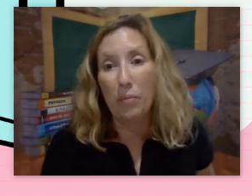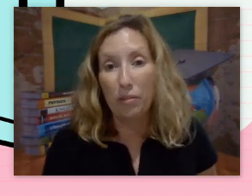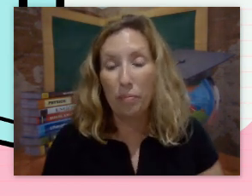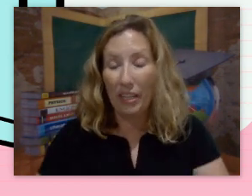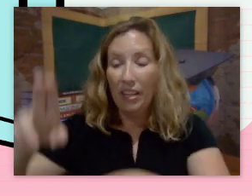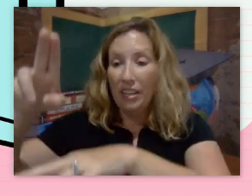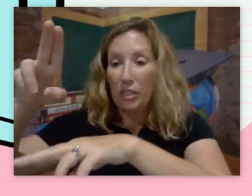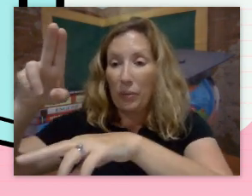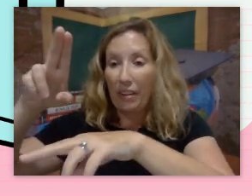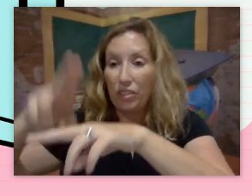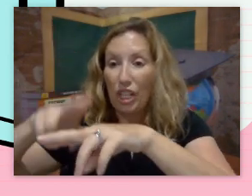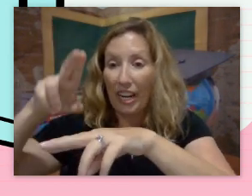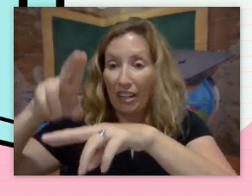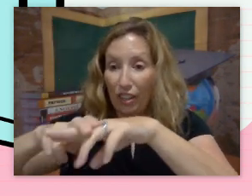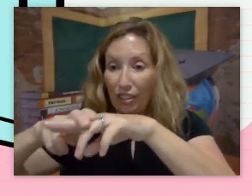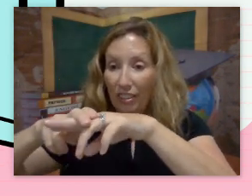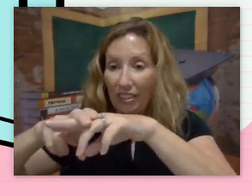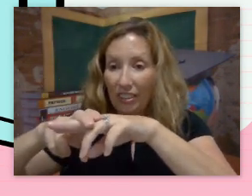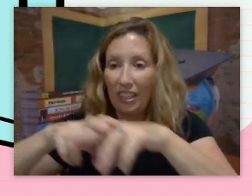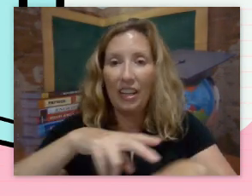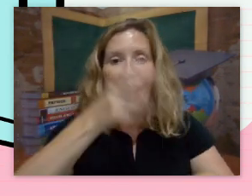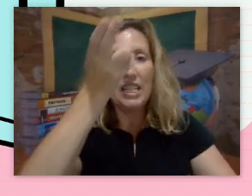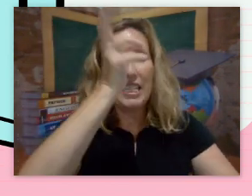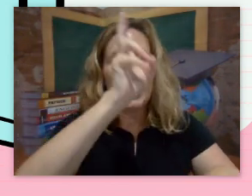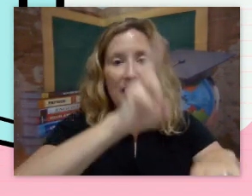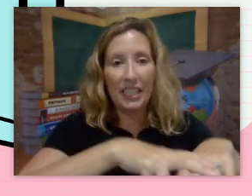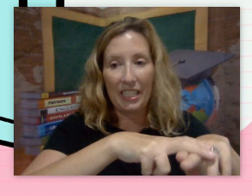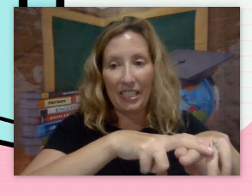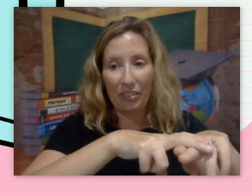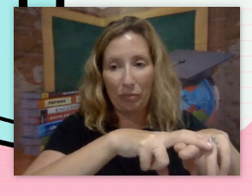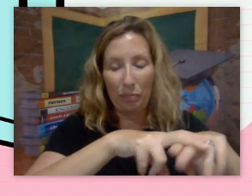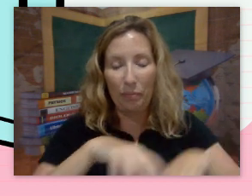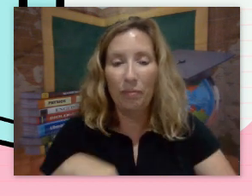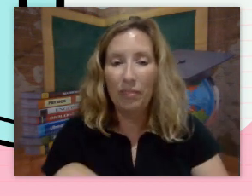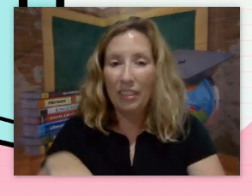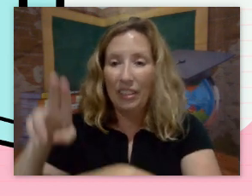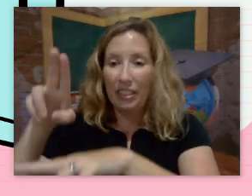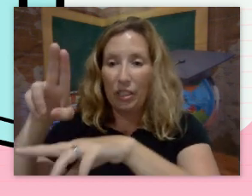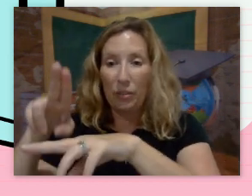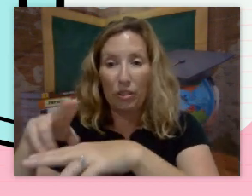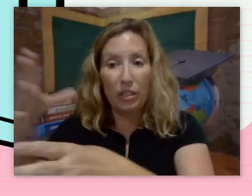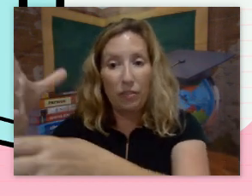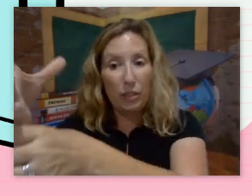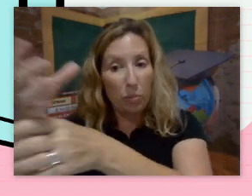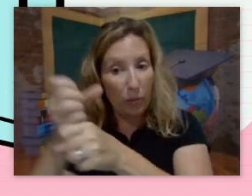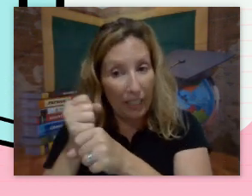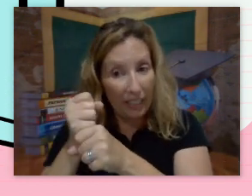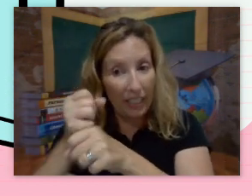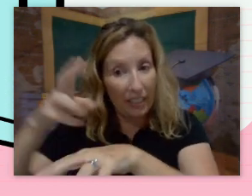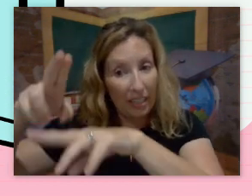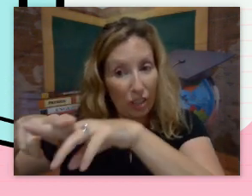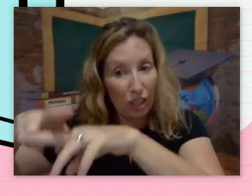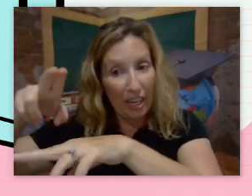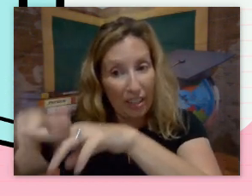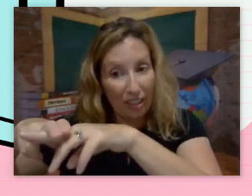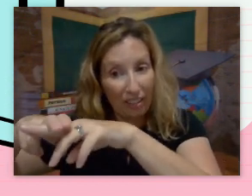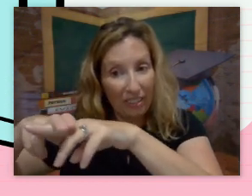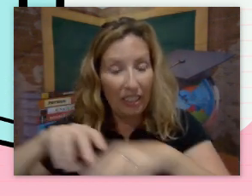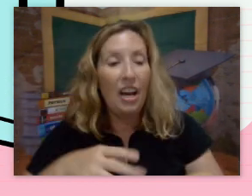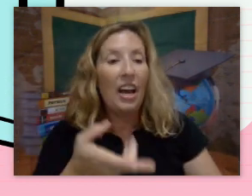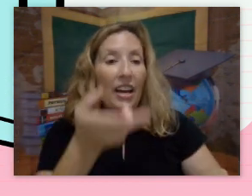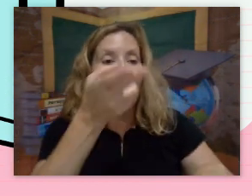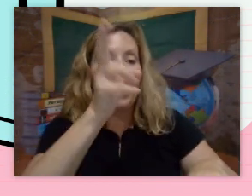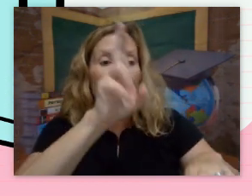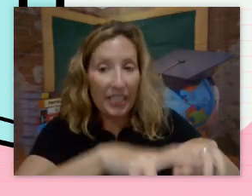is one movement. So we have chair, sit. So there's a difference between get a